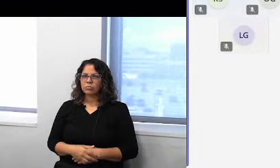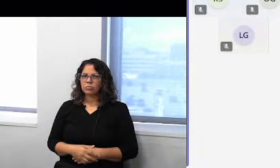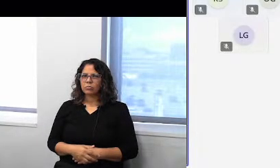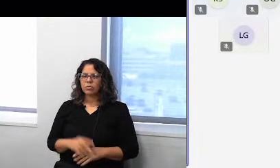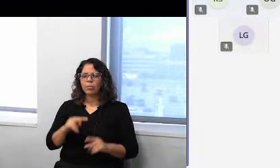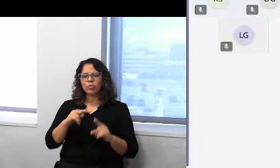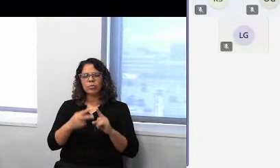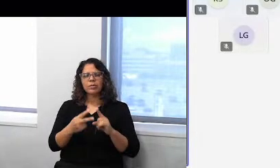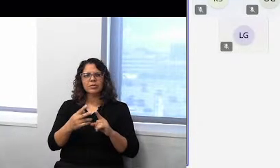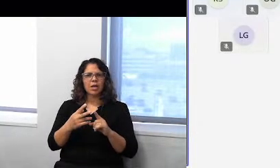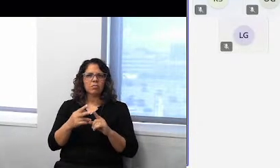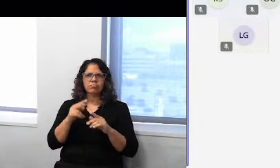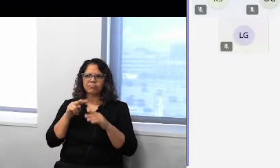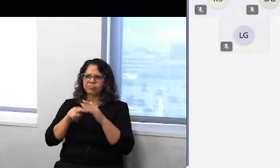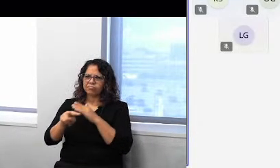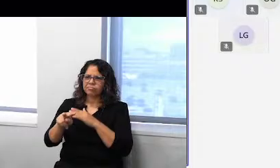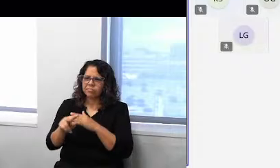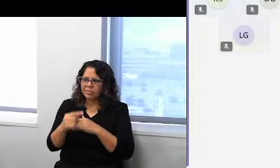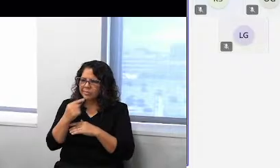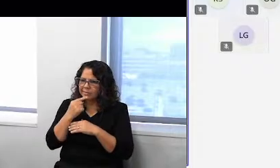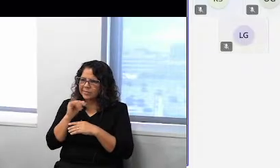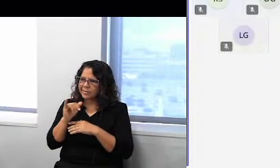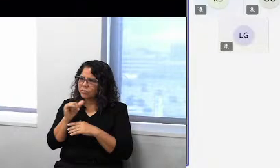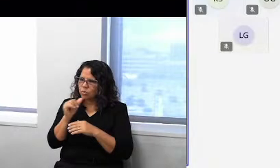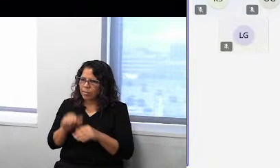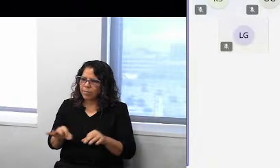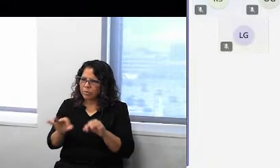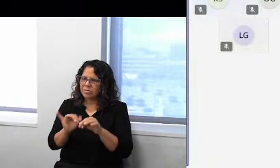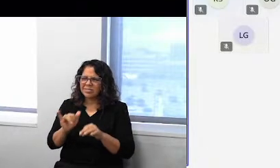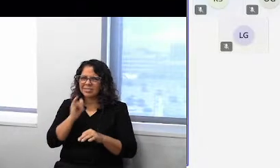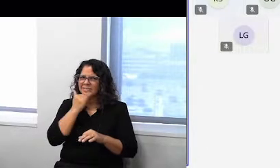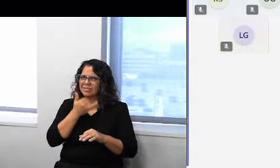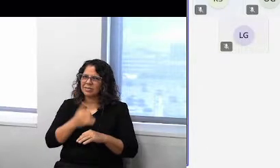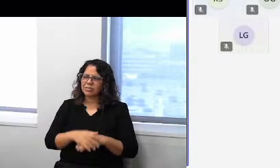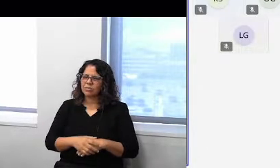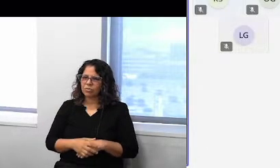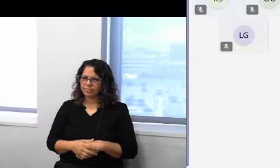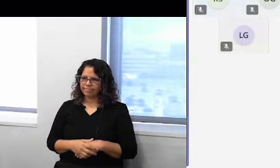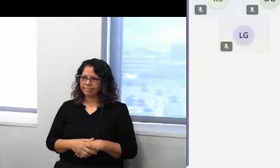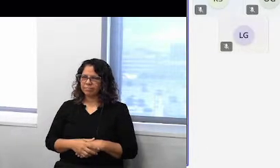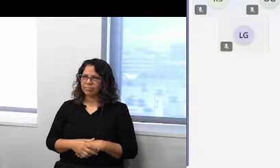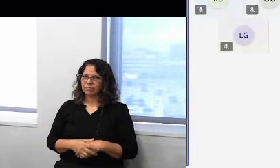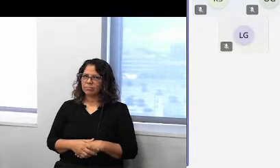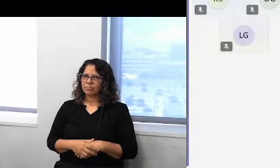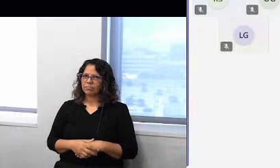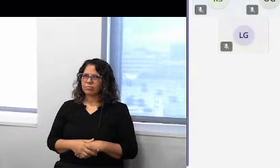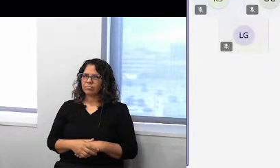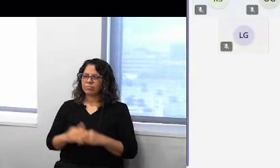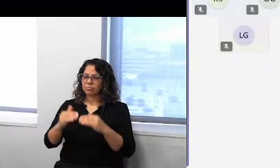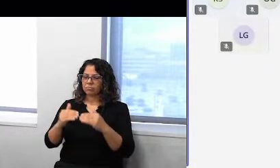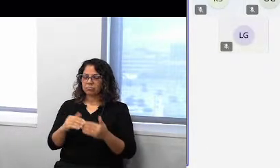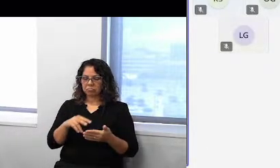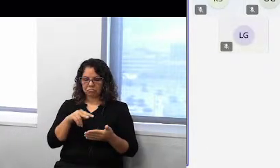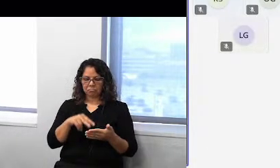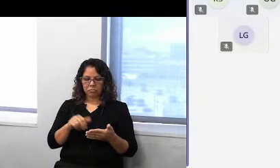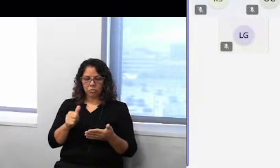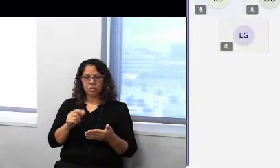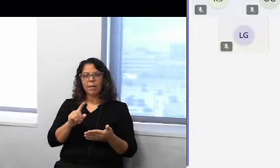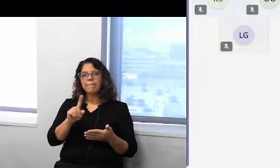is not technically correct. Okay. The other questions that I have here is you